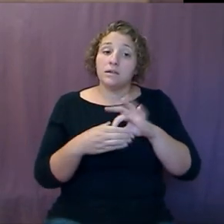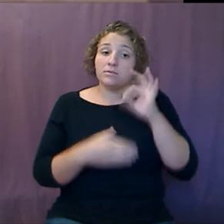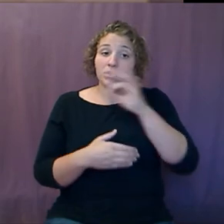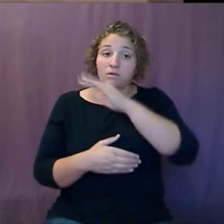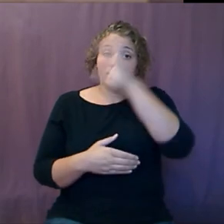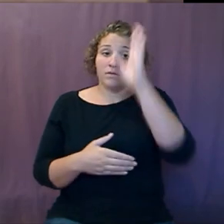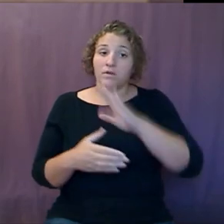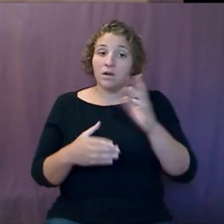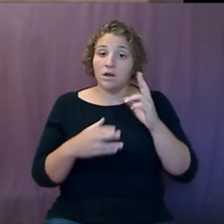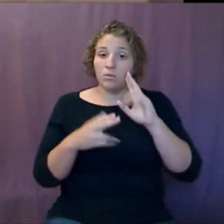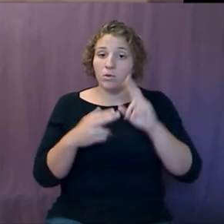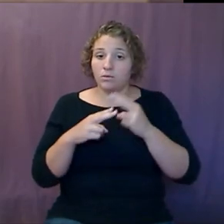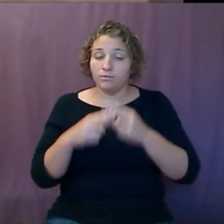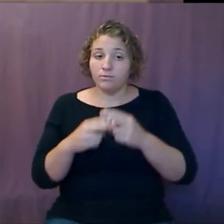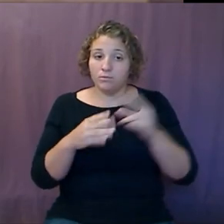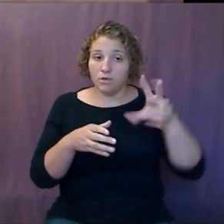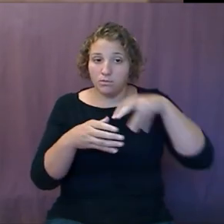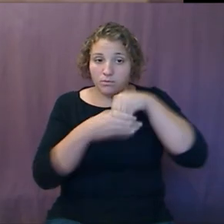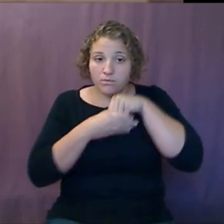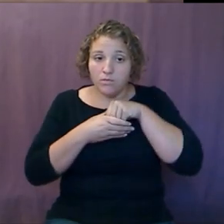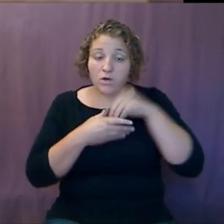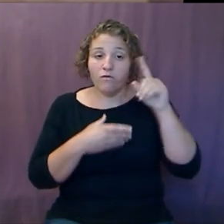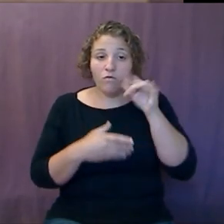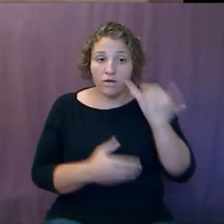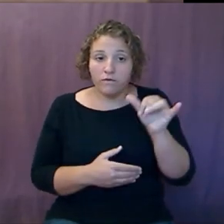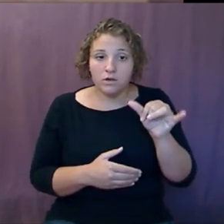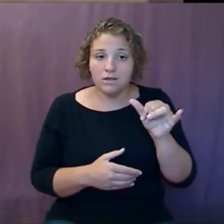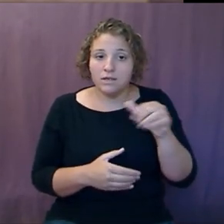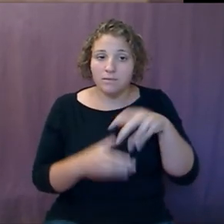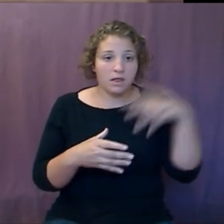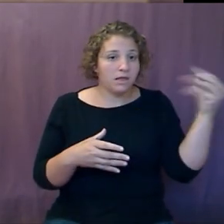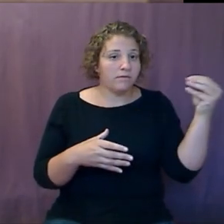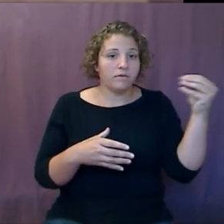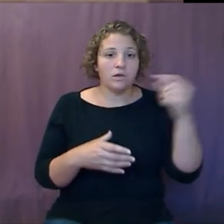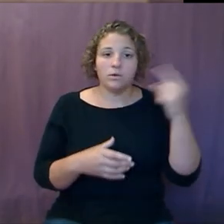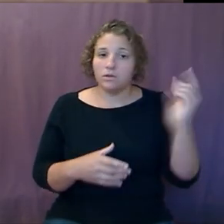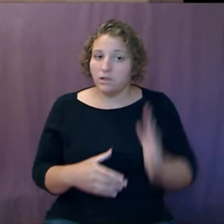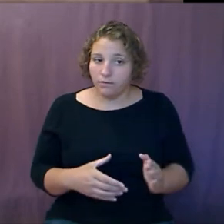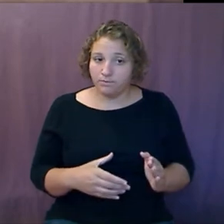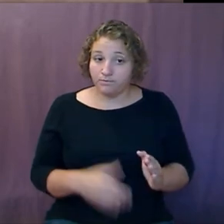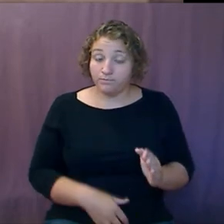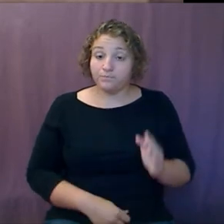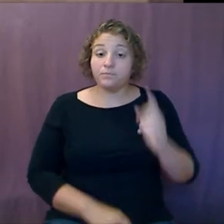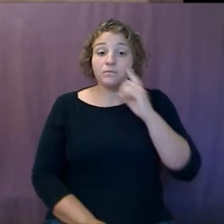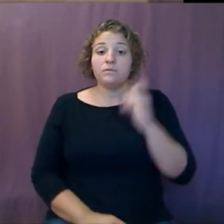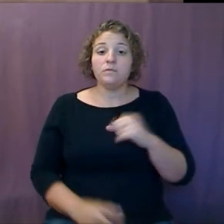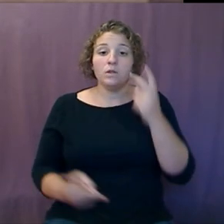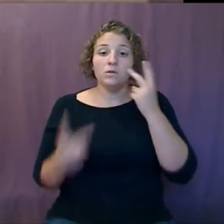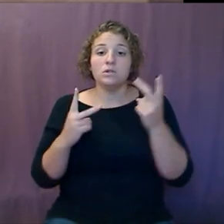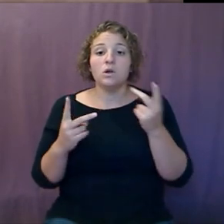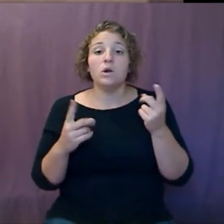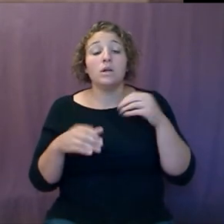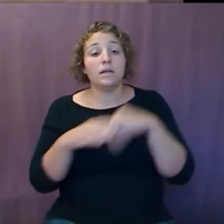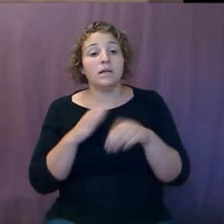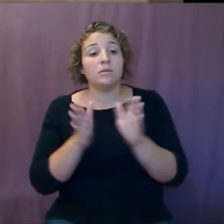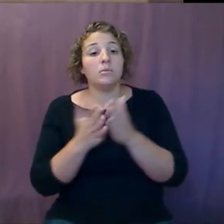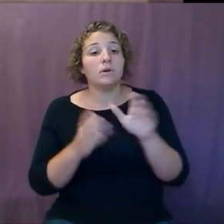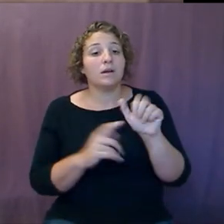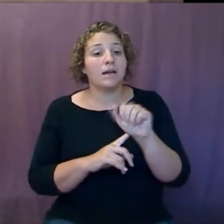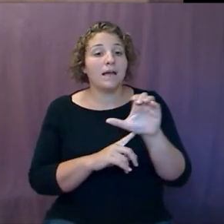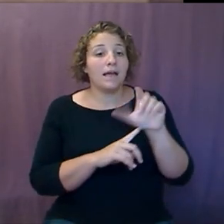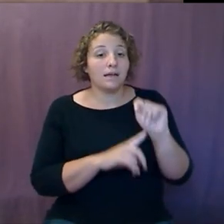the Spirit of God comes into our hearts and then we saw on the day of Pentecost as elsewhere in the book of Acts as the church stood